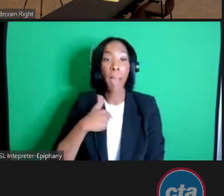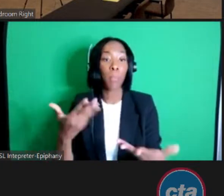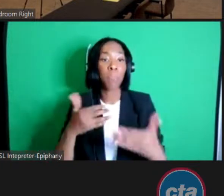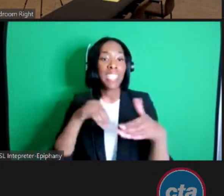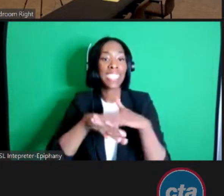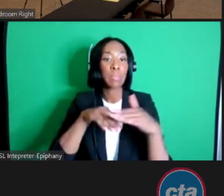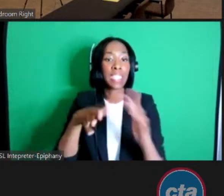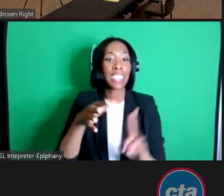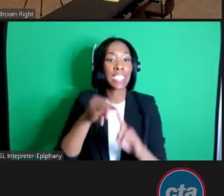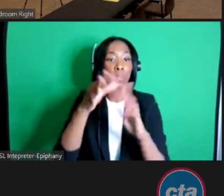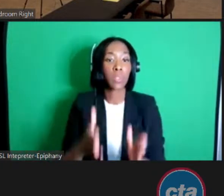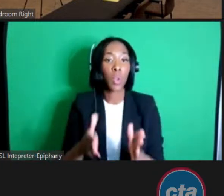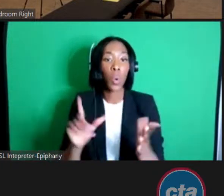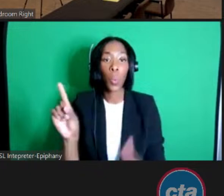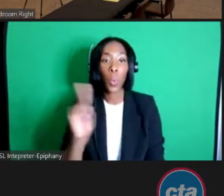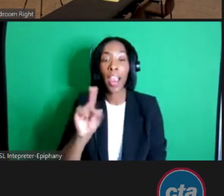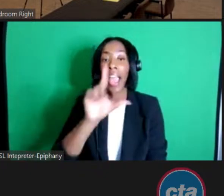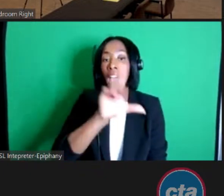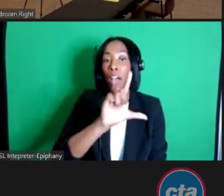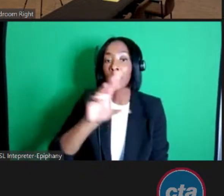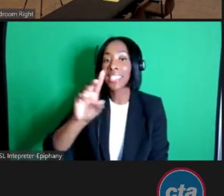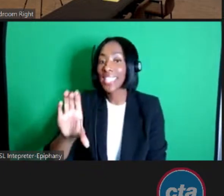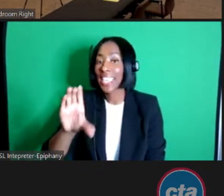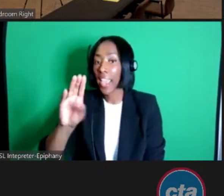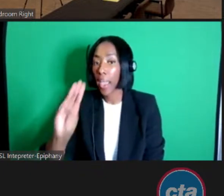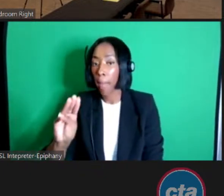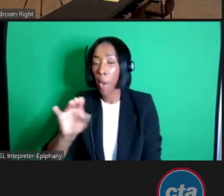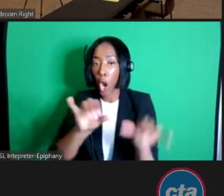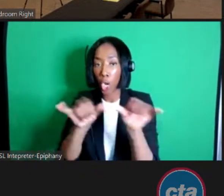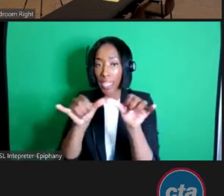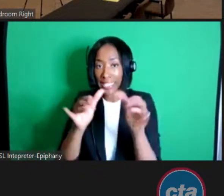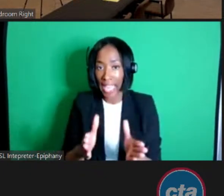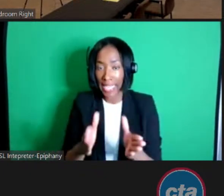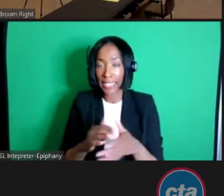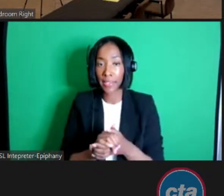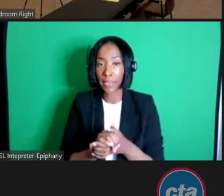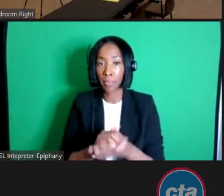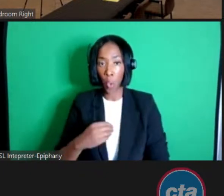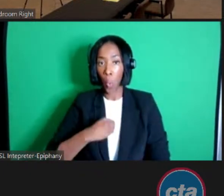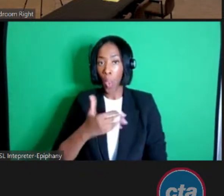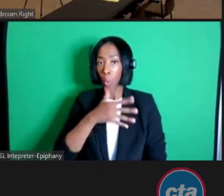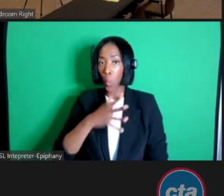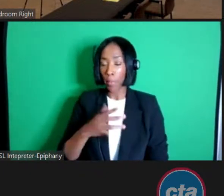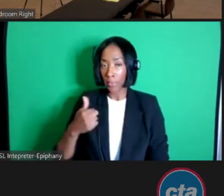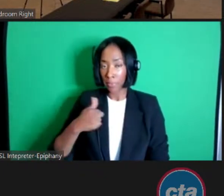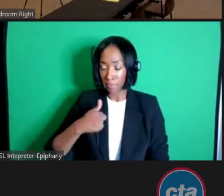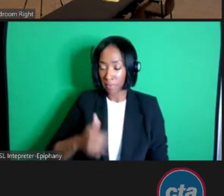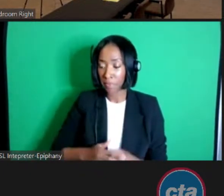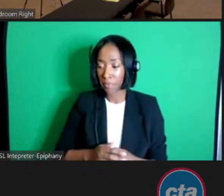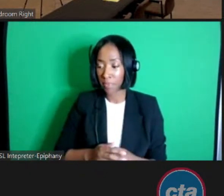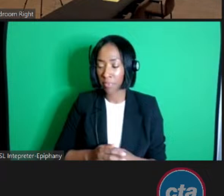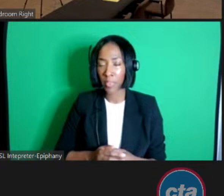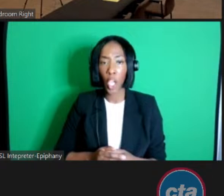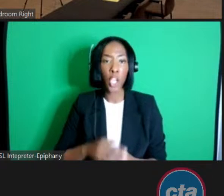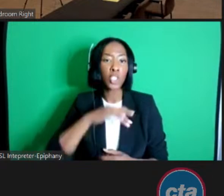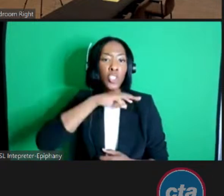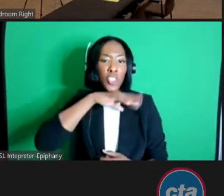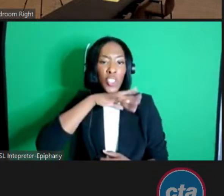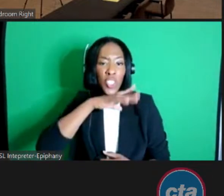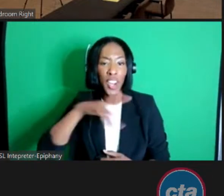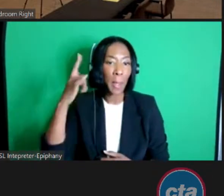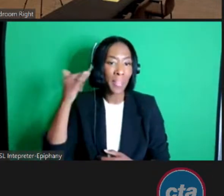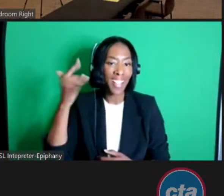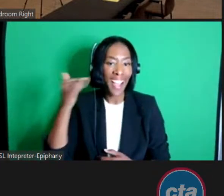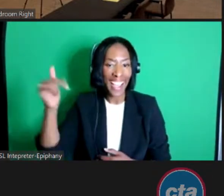specialist at LCM Architects. I'm a white woman with dirty blonde hair, and